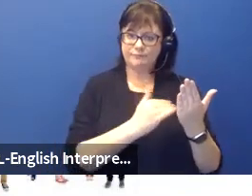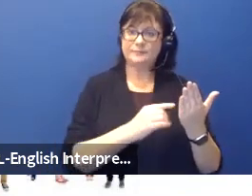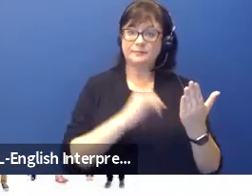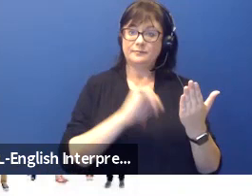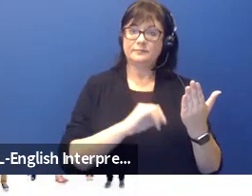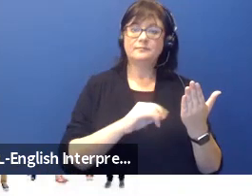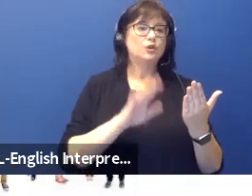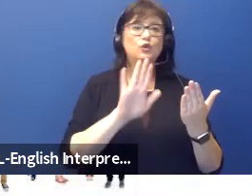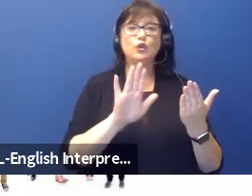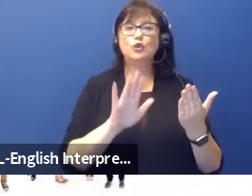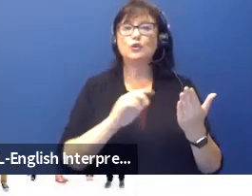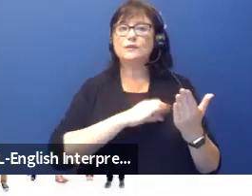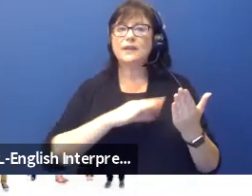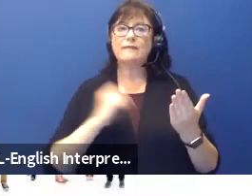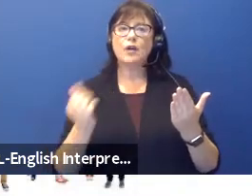staff.